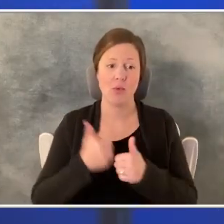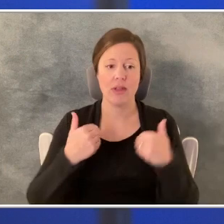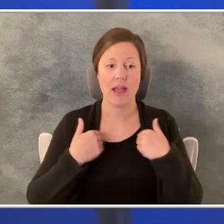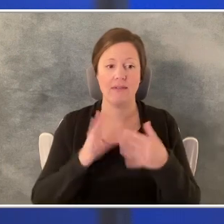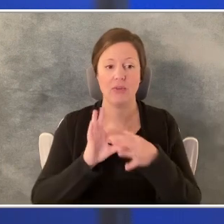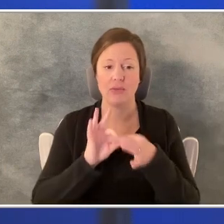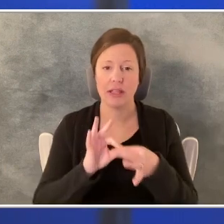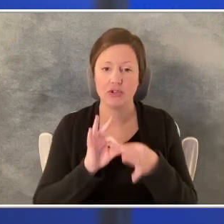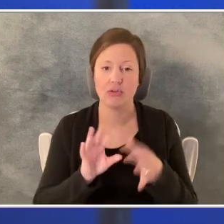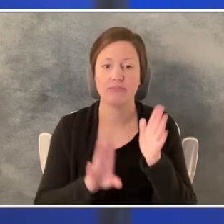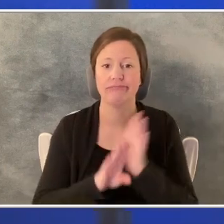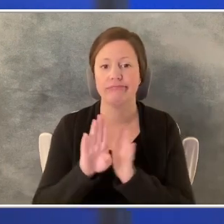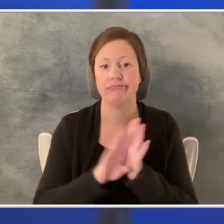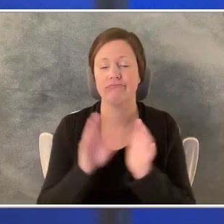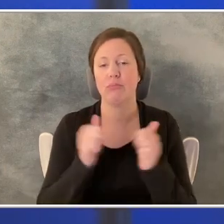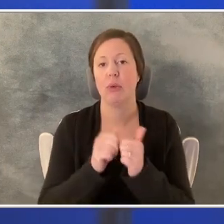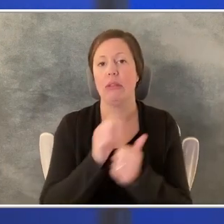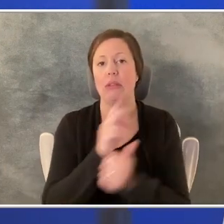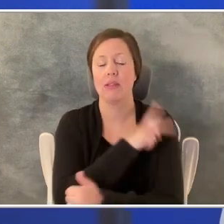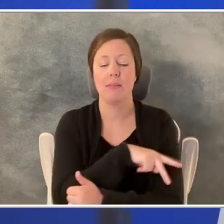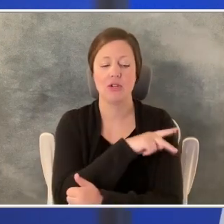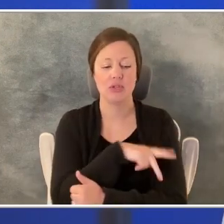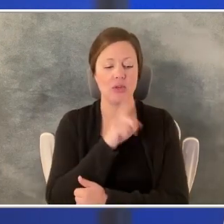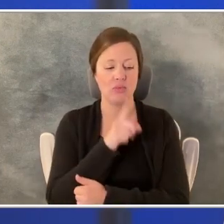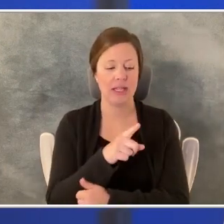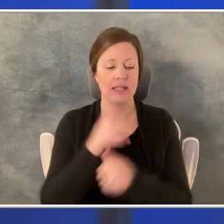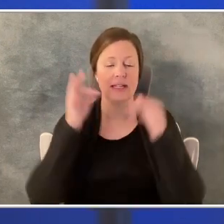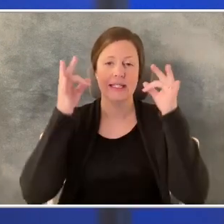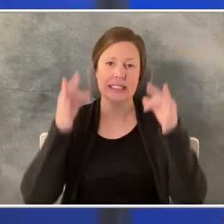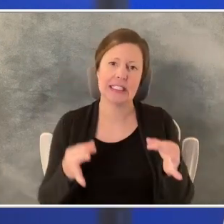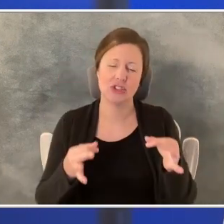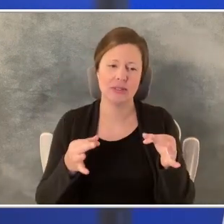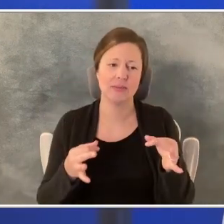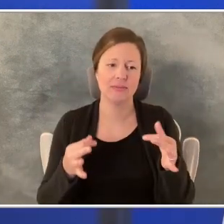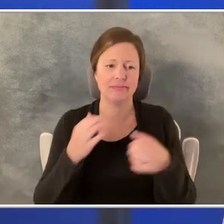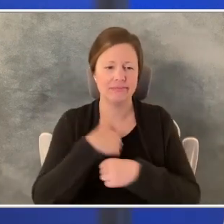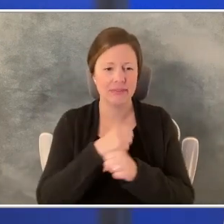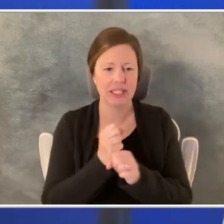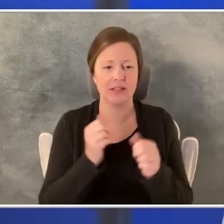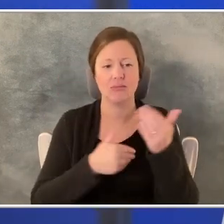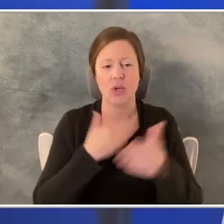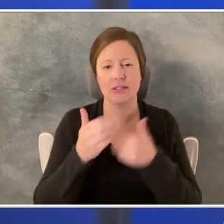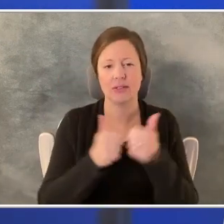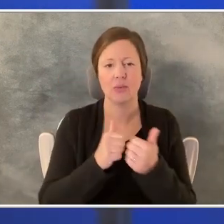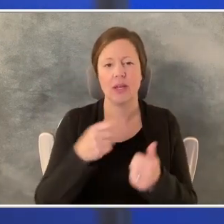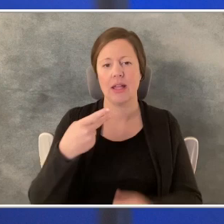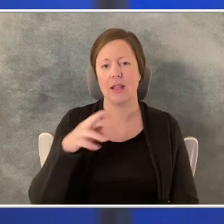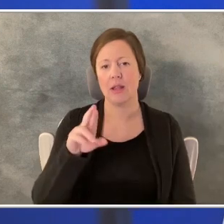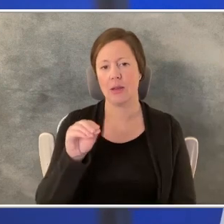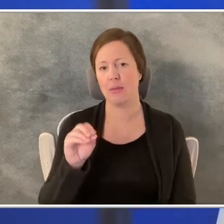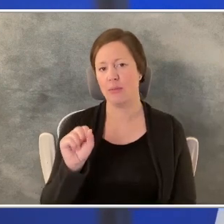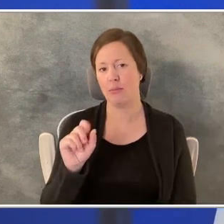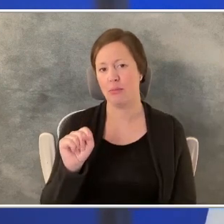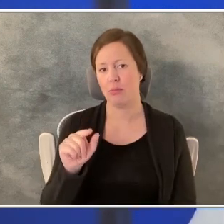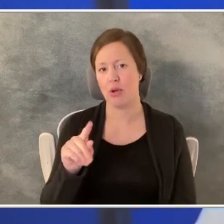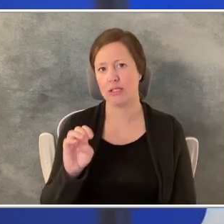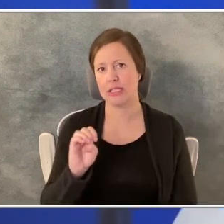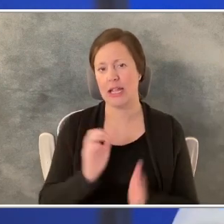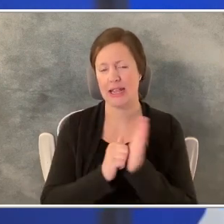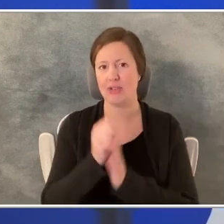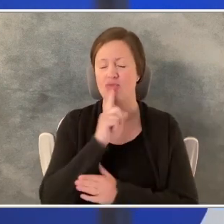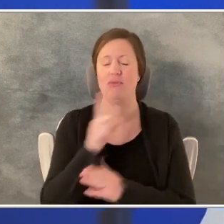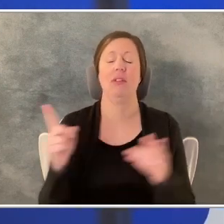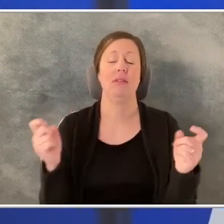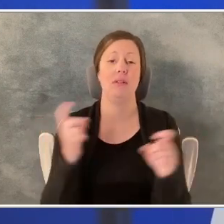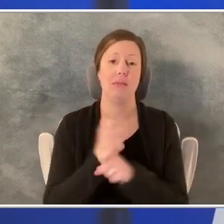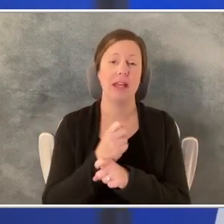with patients. The decision making with prostate cancer is incredibly complicated. And choosing the right decision when you have, I know we've